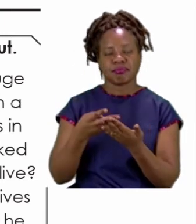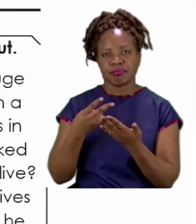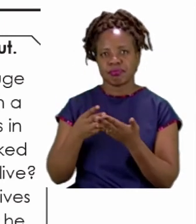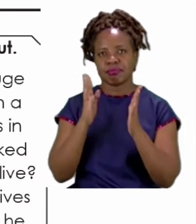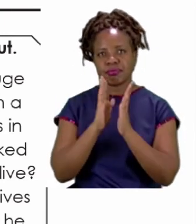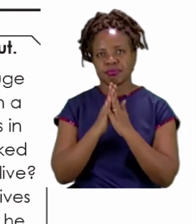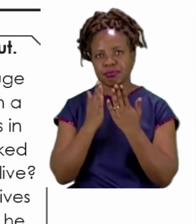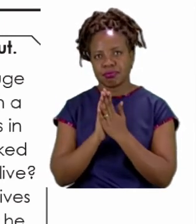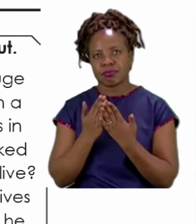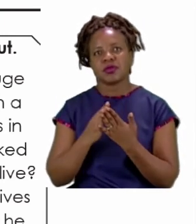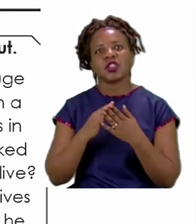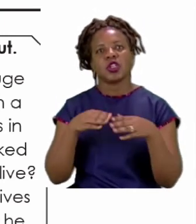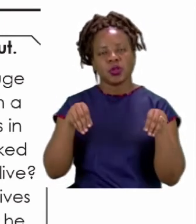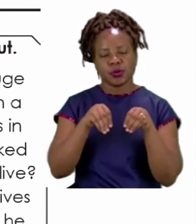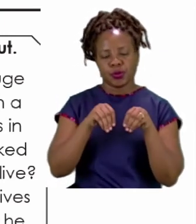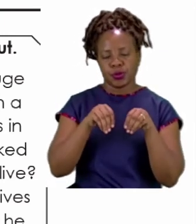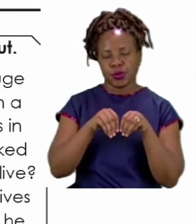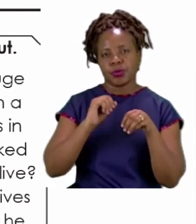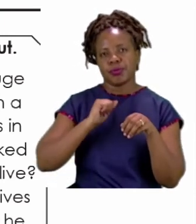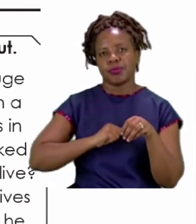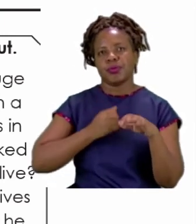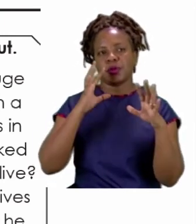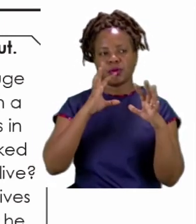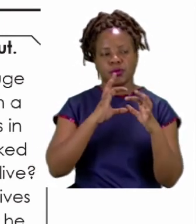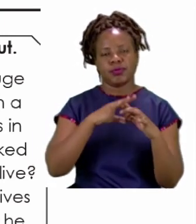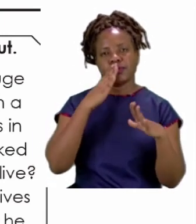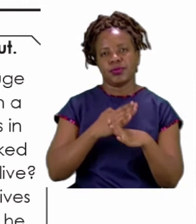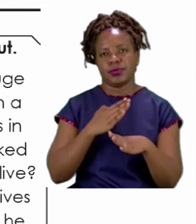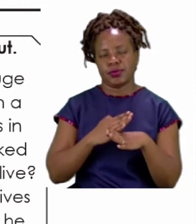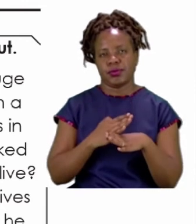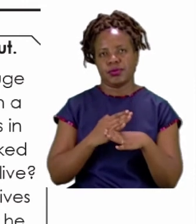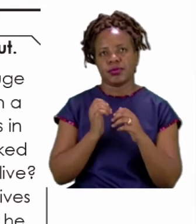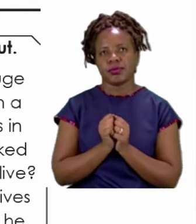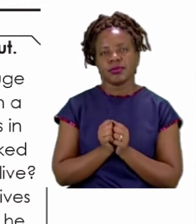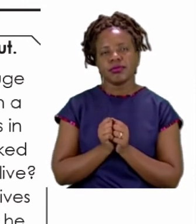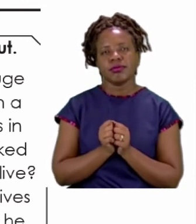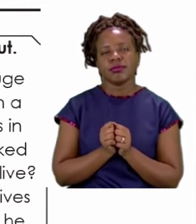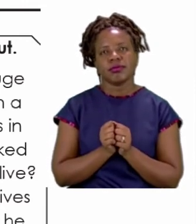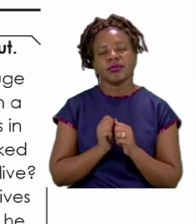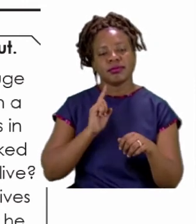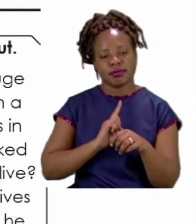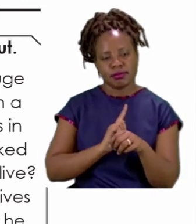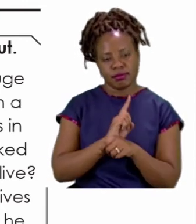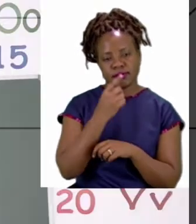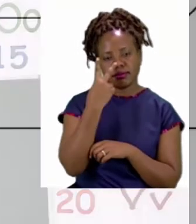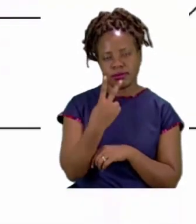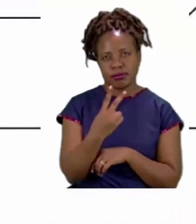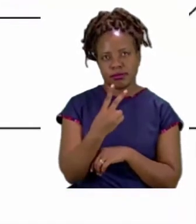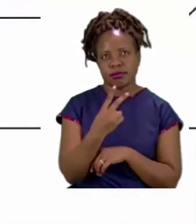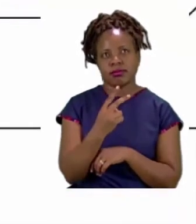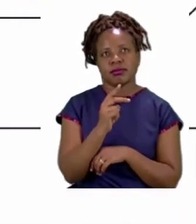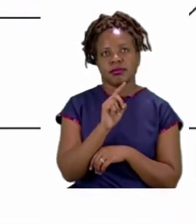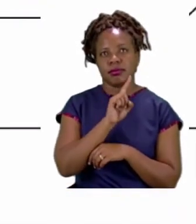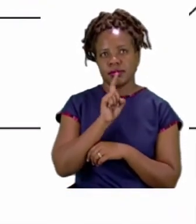So that was Helena's house. The first 2 questions that you're going to see are to